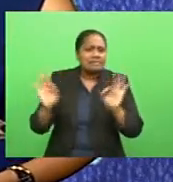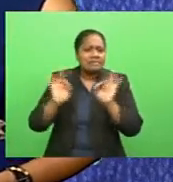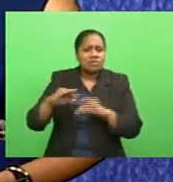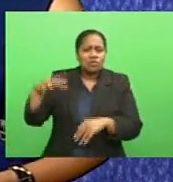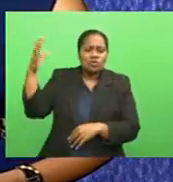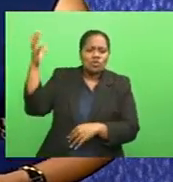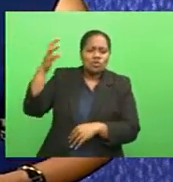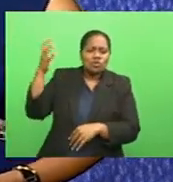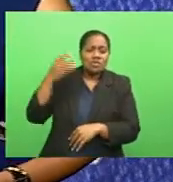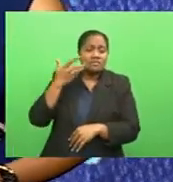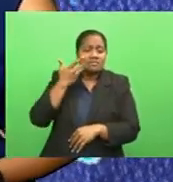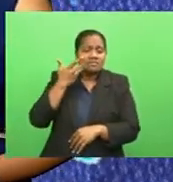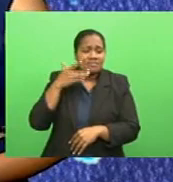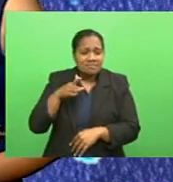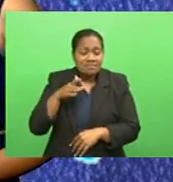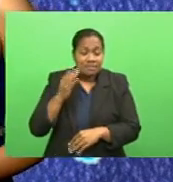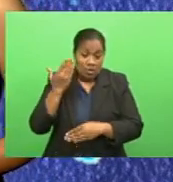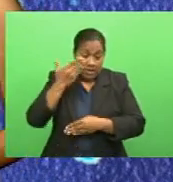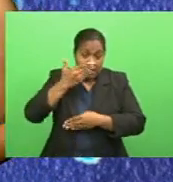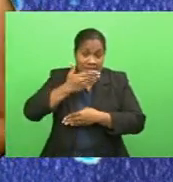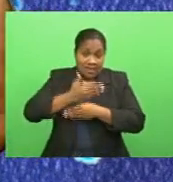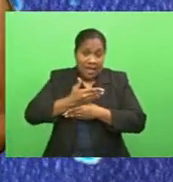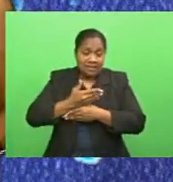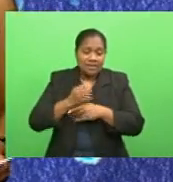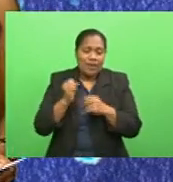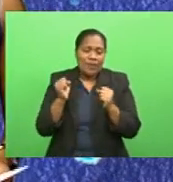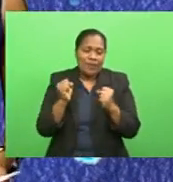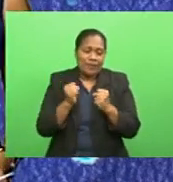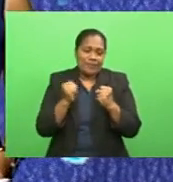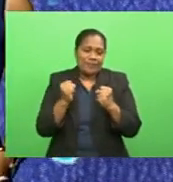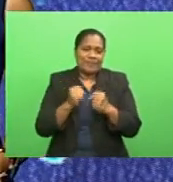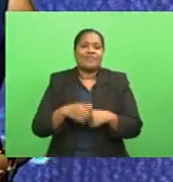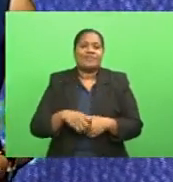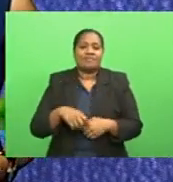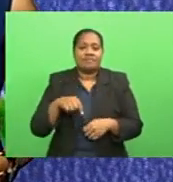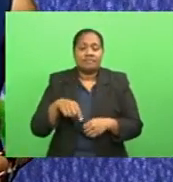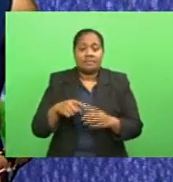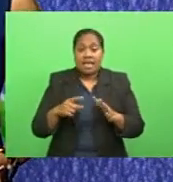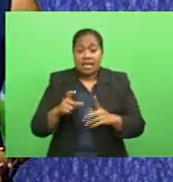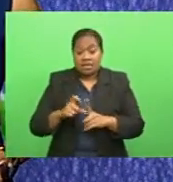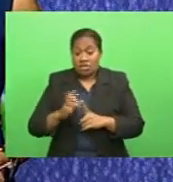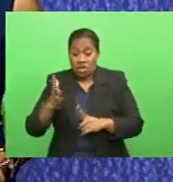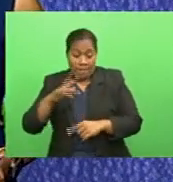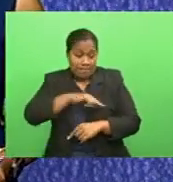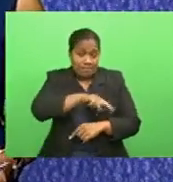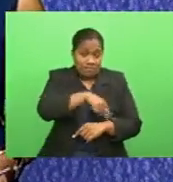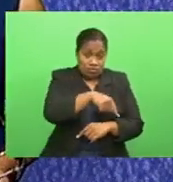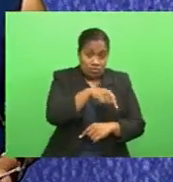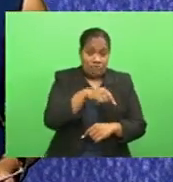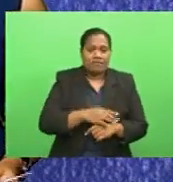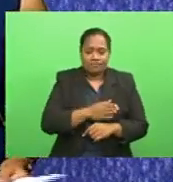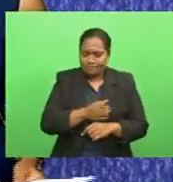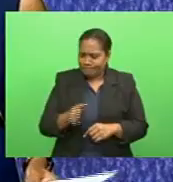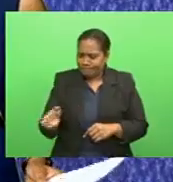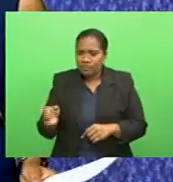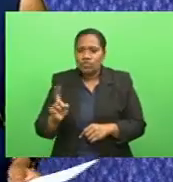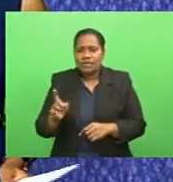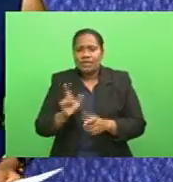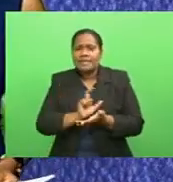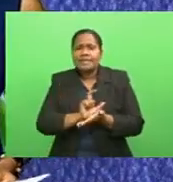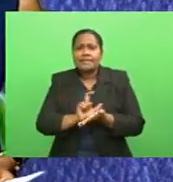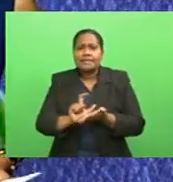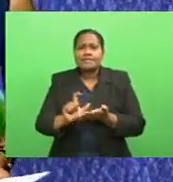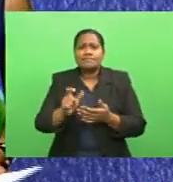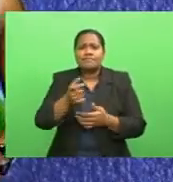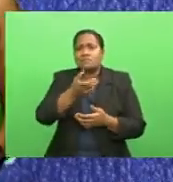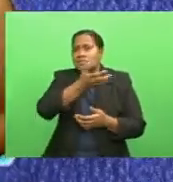a comeback. The nights will be quite cool. Eastwards from Pekhabarasuva, clear blue skies are always our